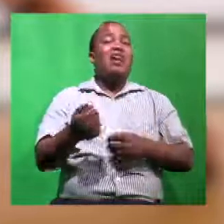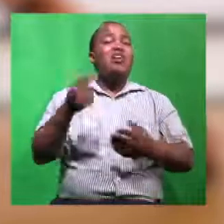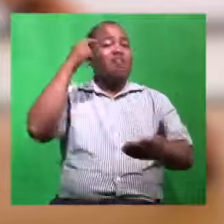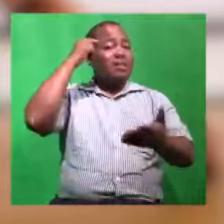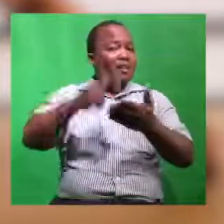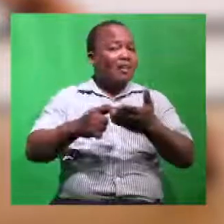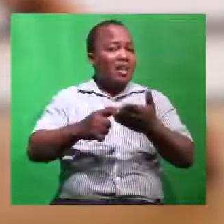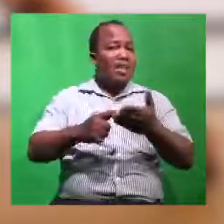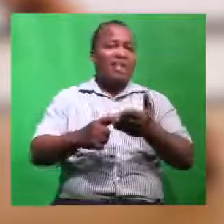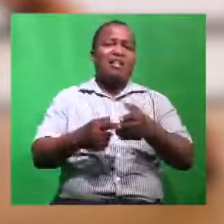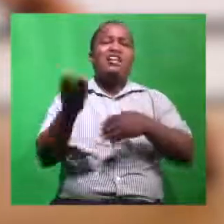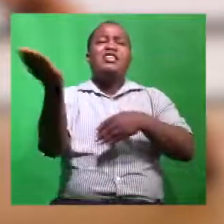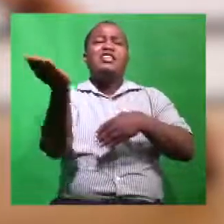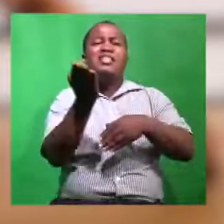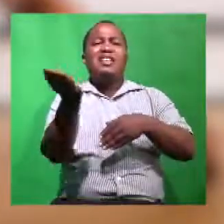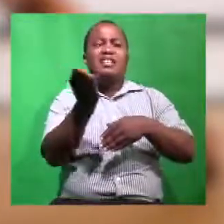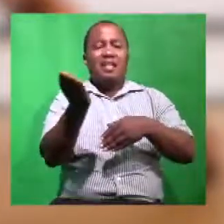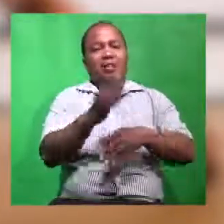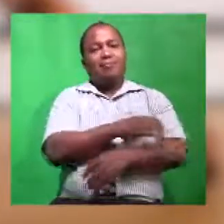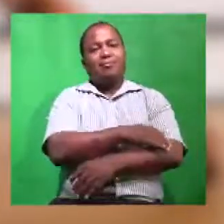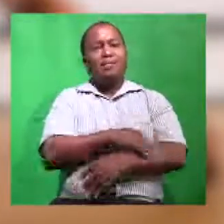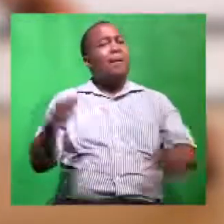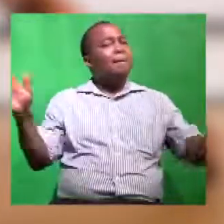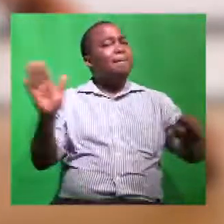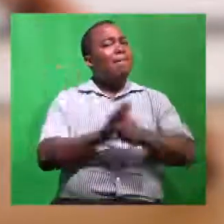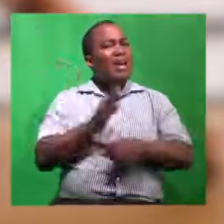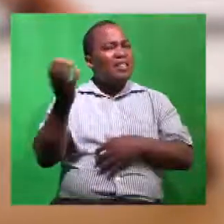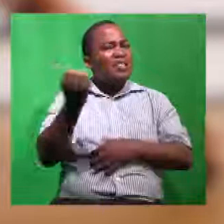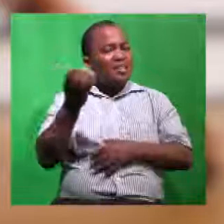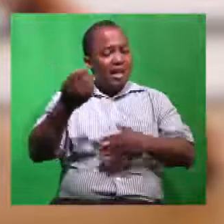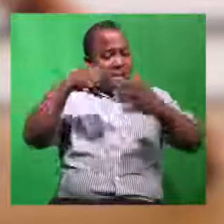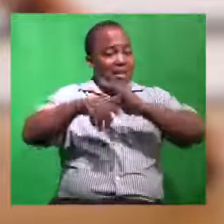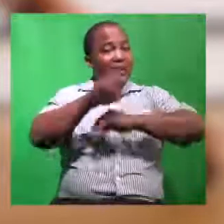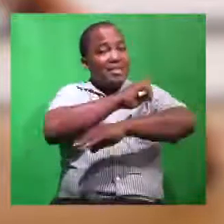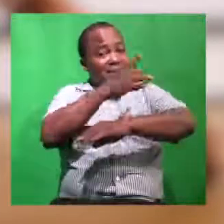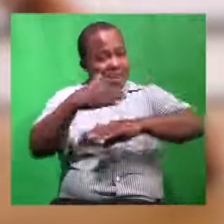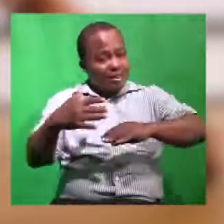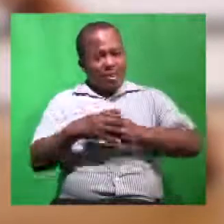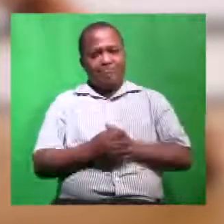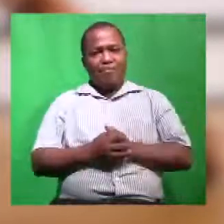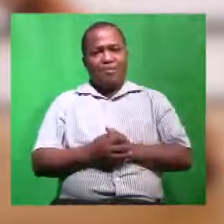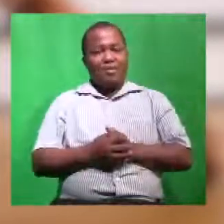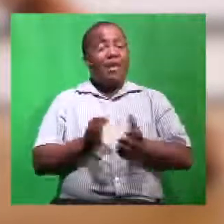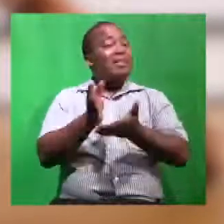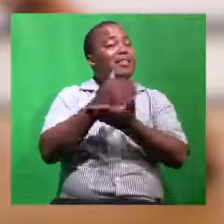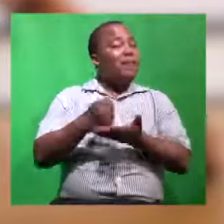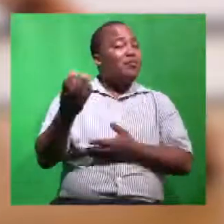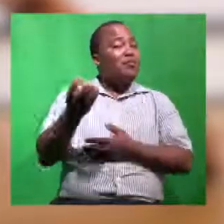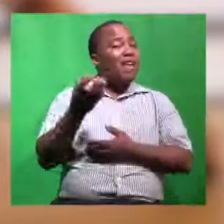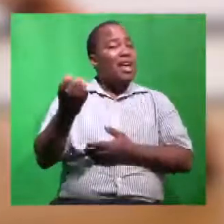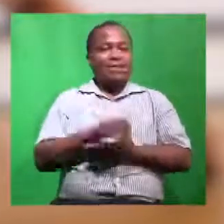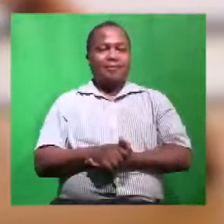the female genital mutilation. In many societies, they're doing this, but in Zanzibar, we're not doing this. Some societies are doing